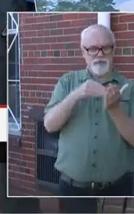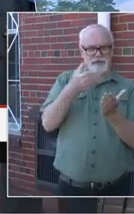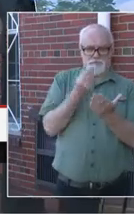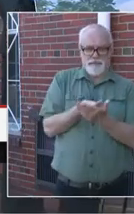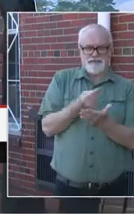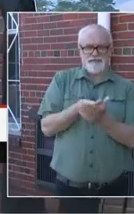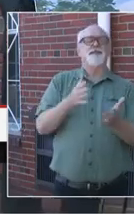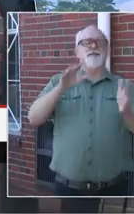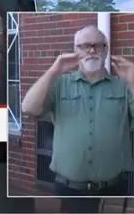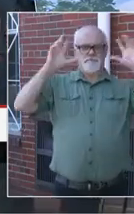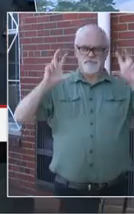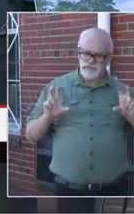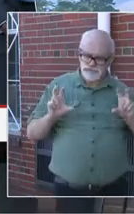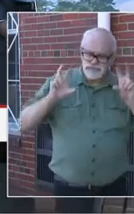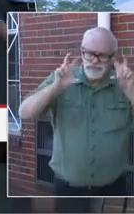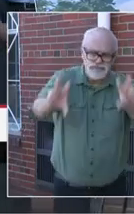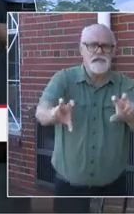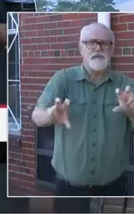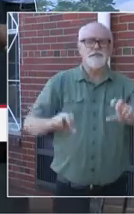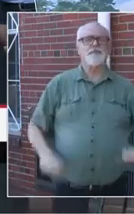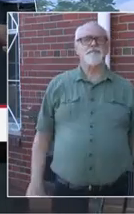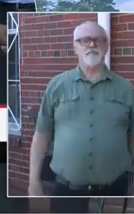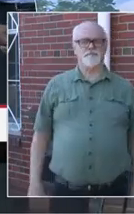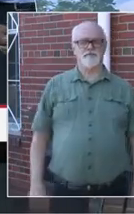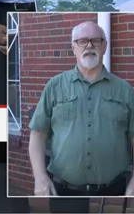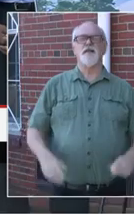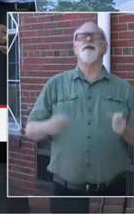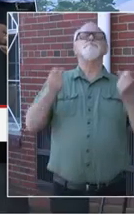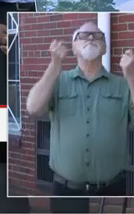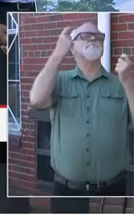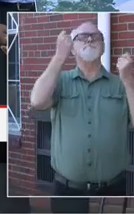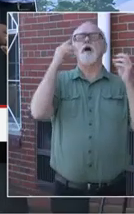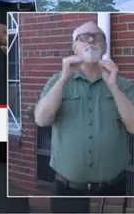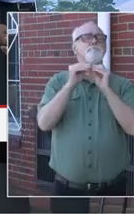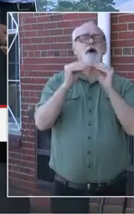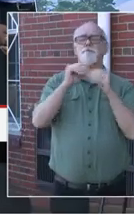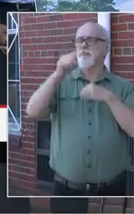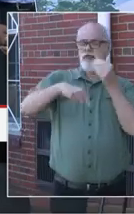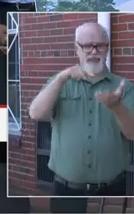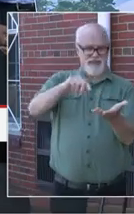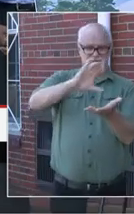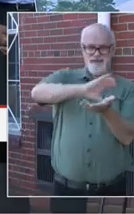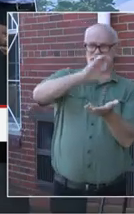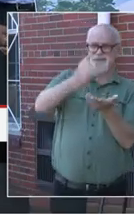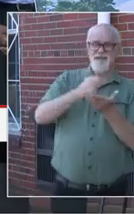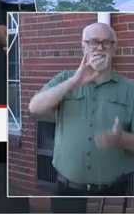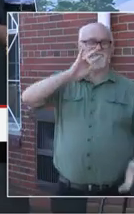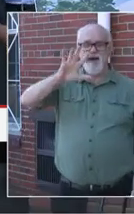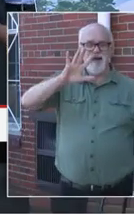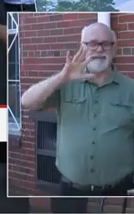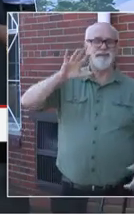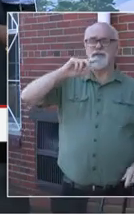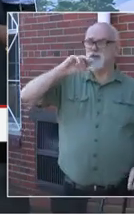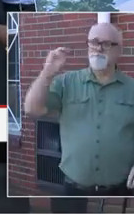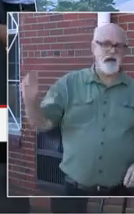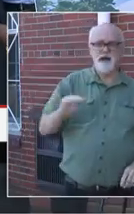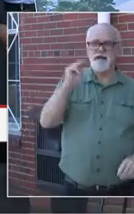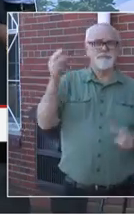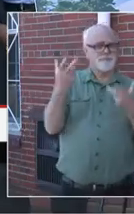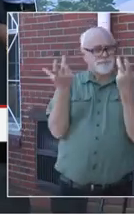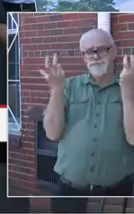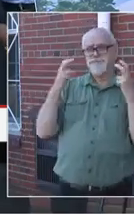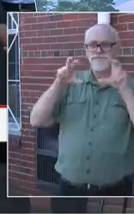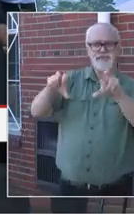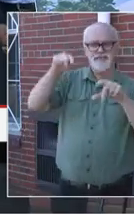Now, I know we use these big numbers all the time, but just think about that for a second. $75 million is going into the renovation of